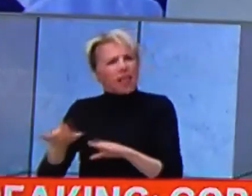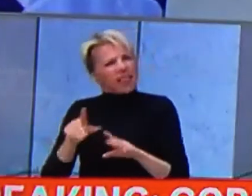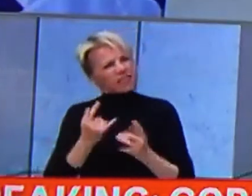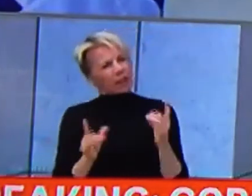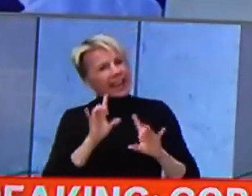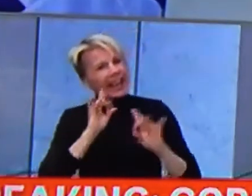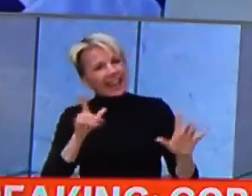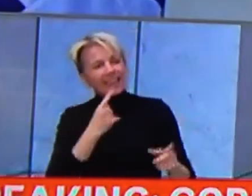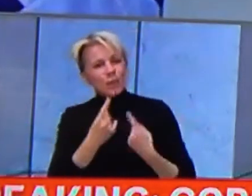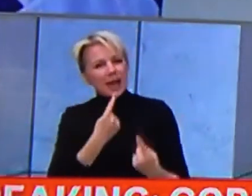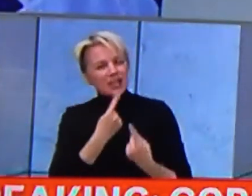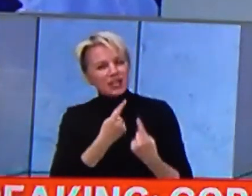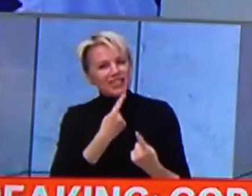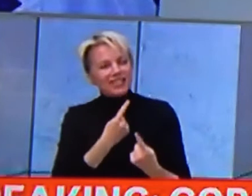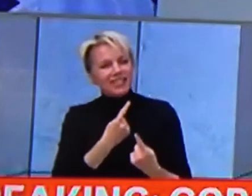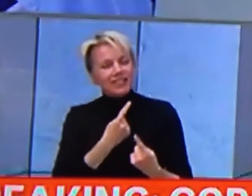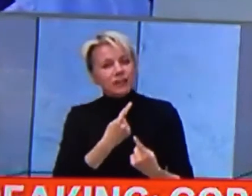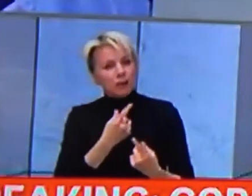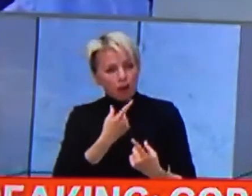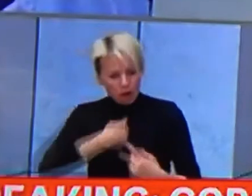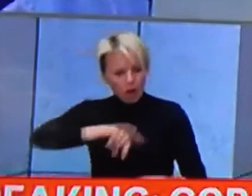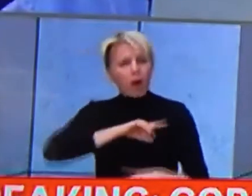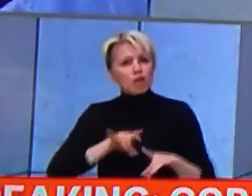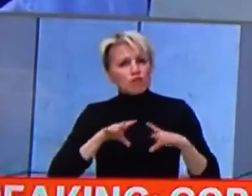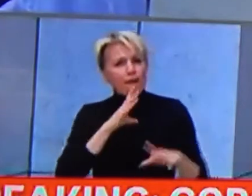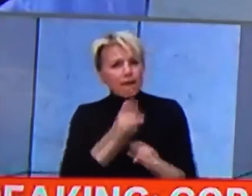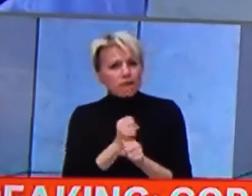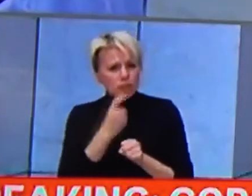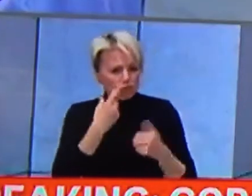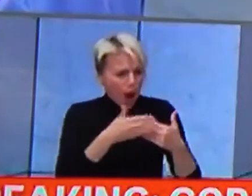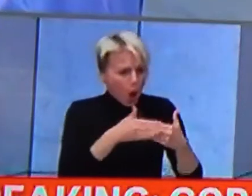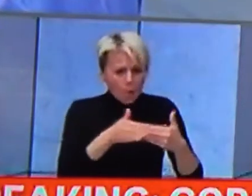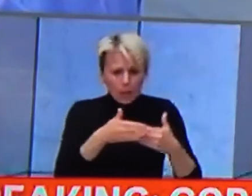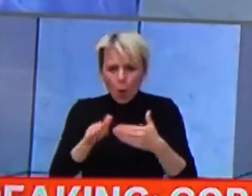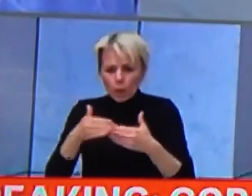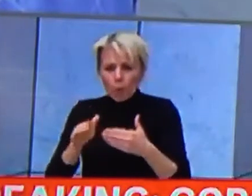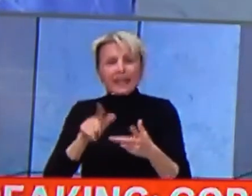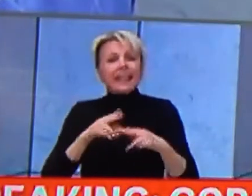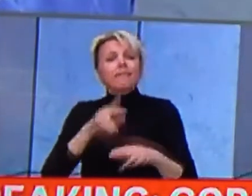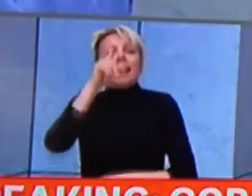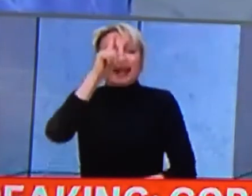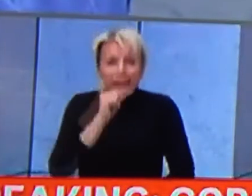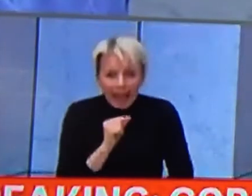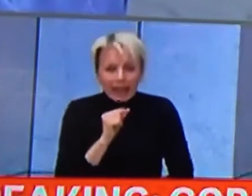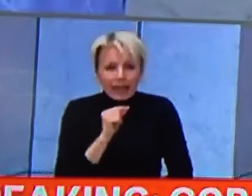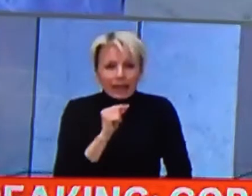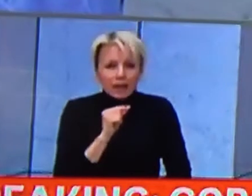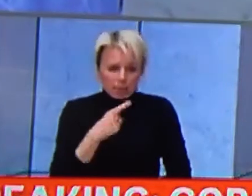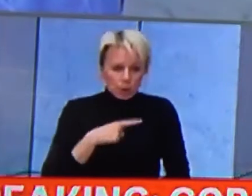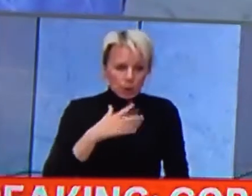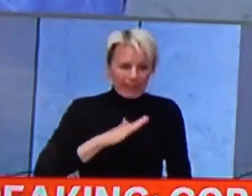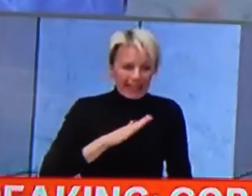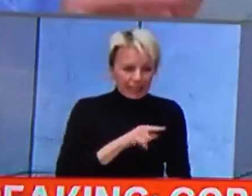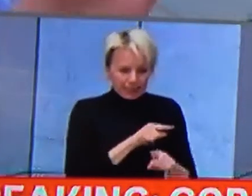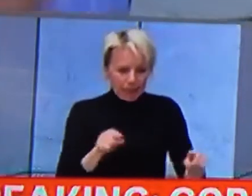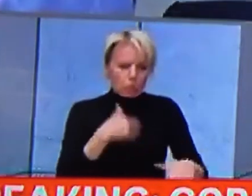said before, every service open that we possibly can. And they, of course, are important services, Tom. They are important services.